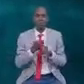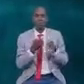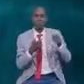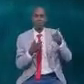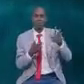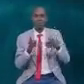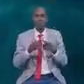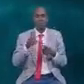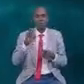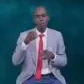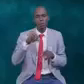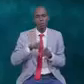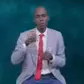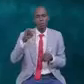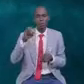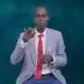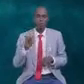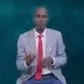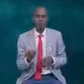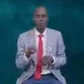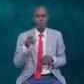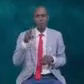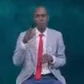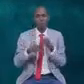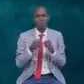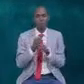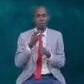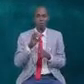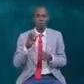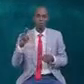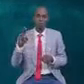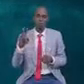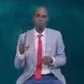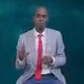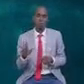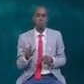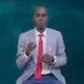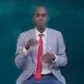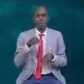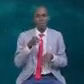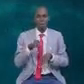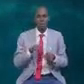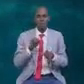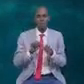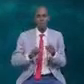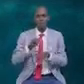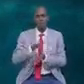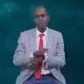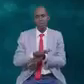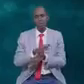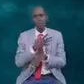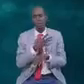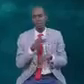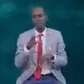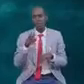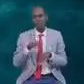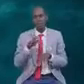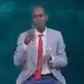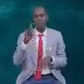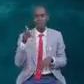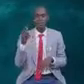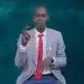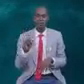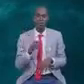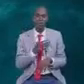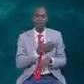30th, 2023. At 1600 hours GMT daily and global worship service at 0700